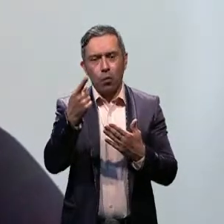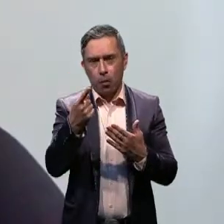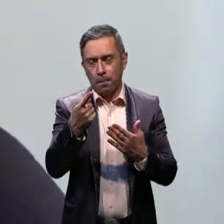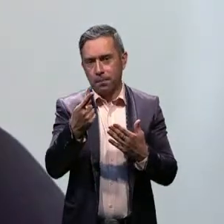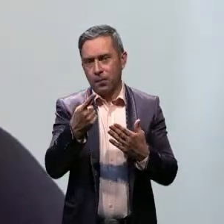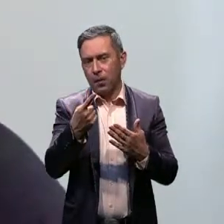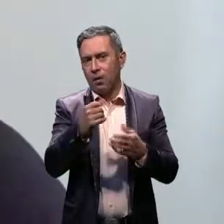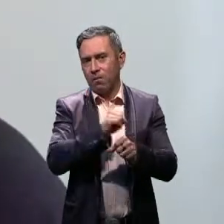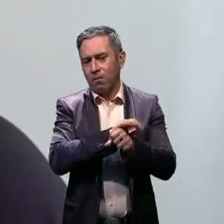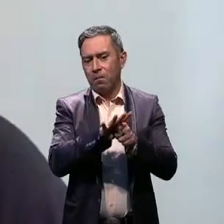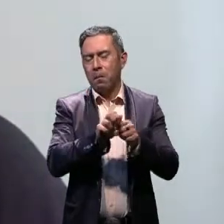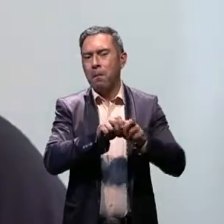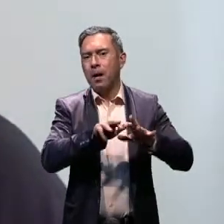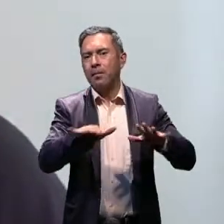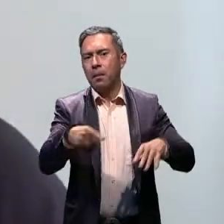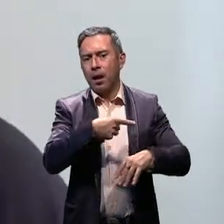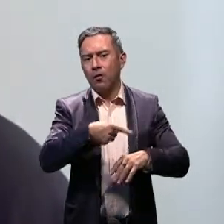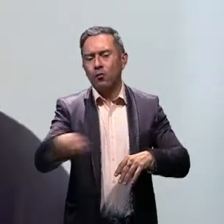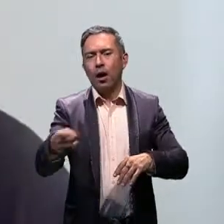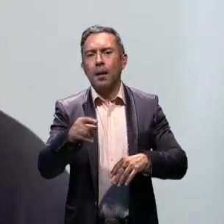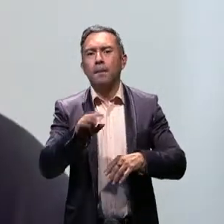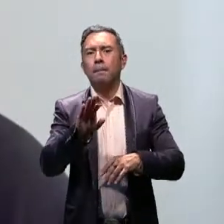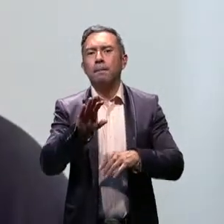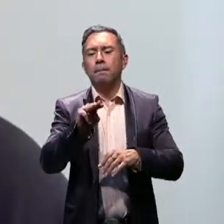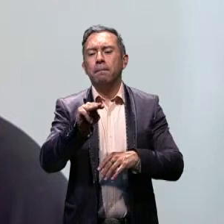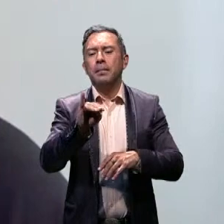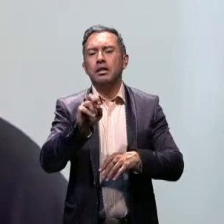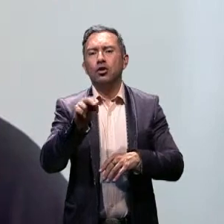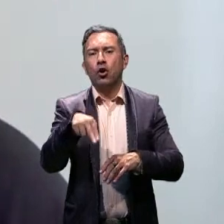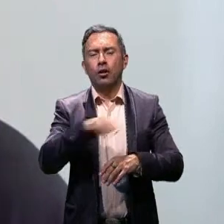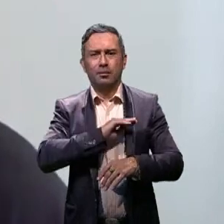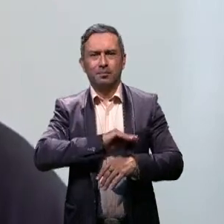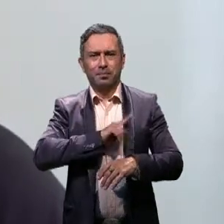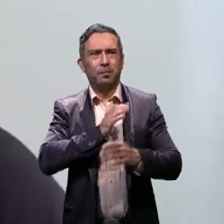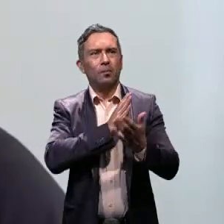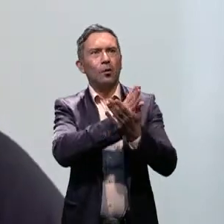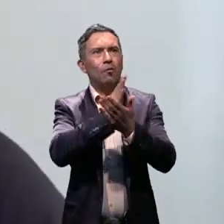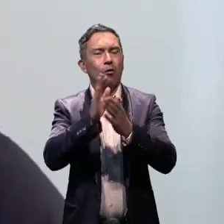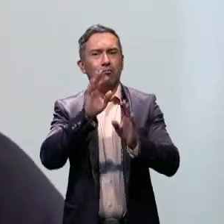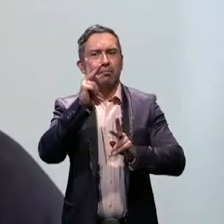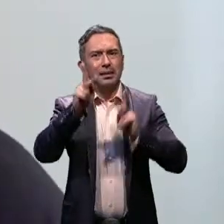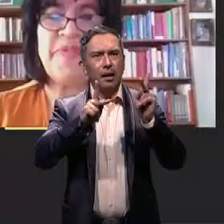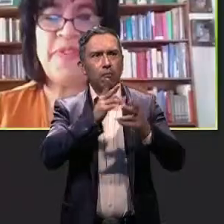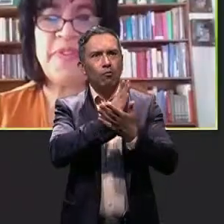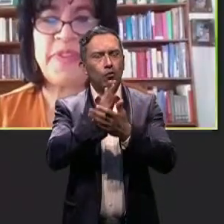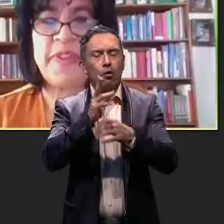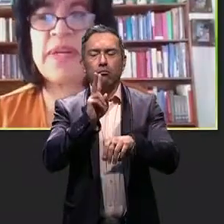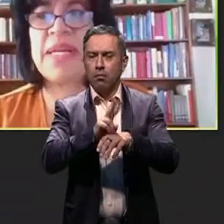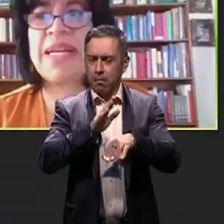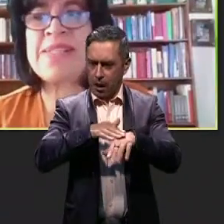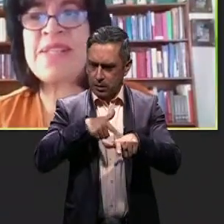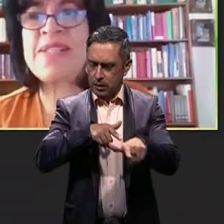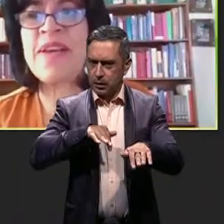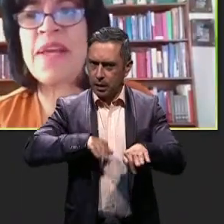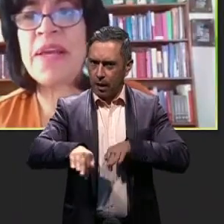a pandemic era, but we have continued working with the missions.